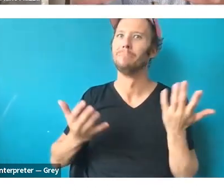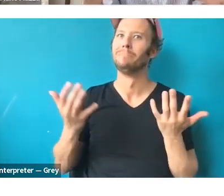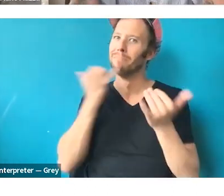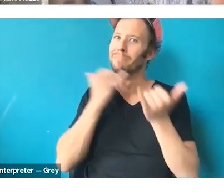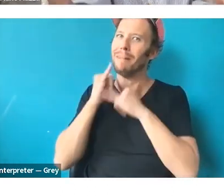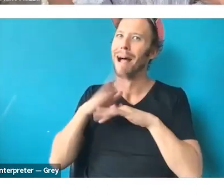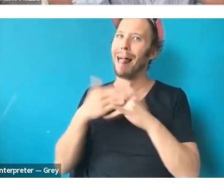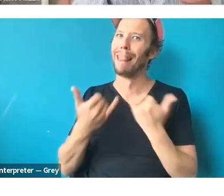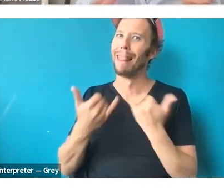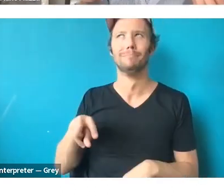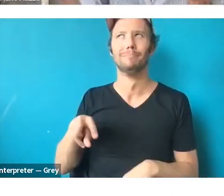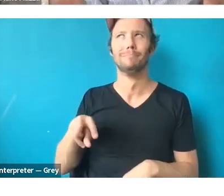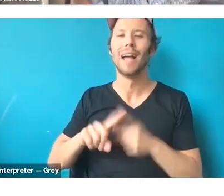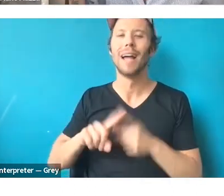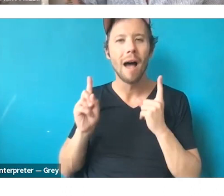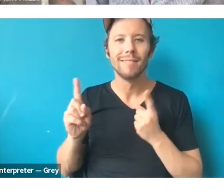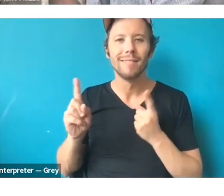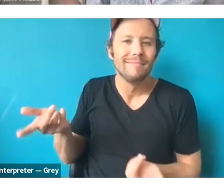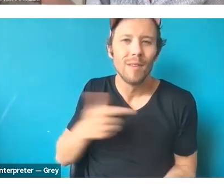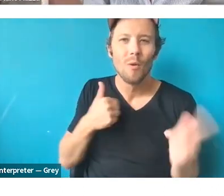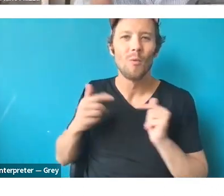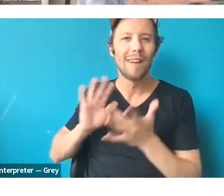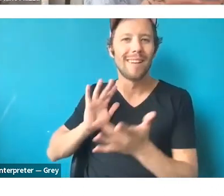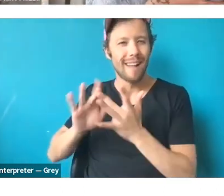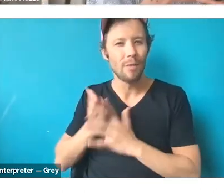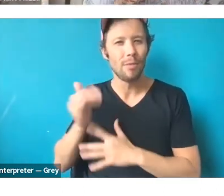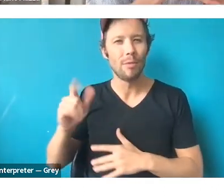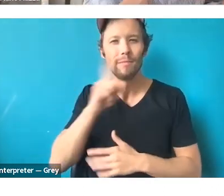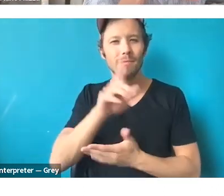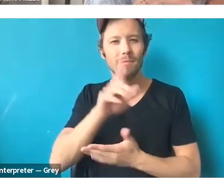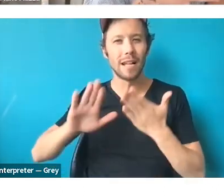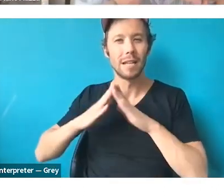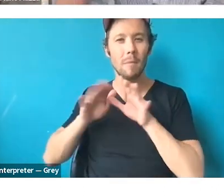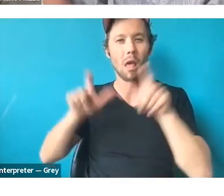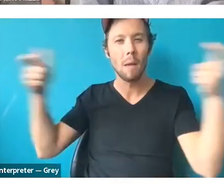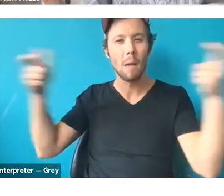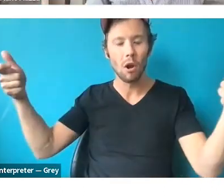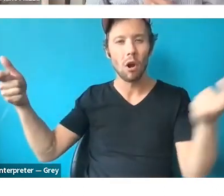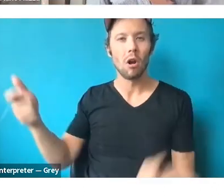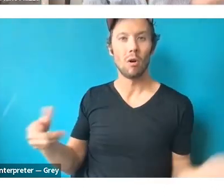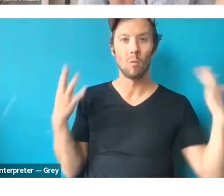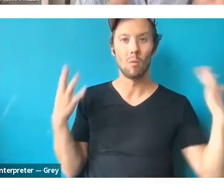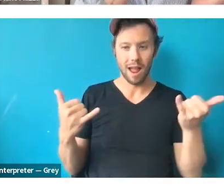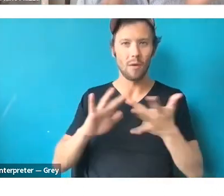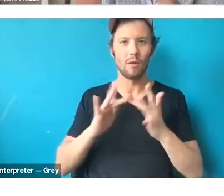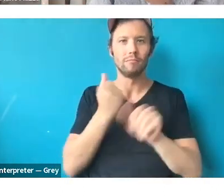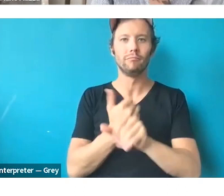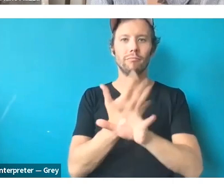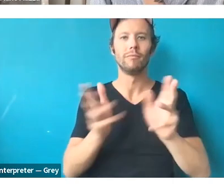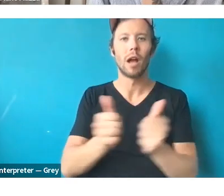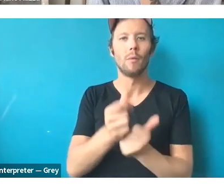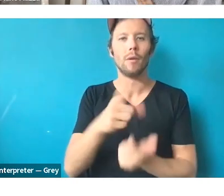you all now over the internet. So how do we use these technologies to interconnect the small and the local with the greater world, micro